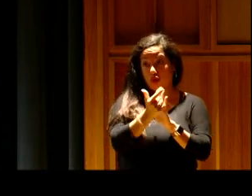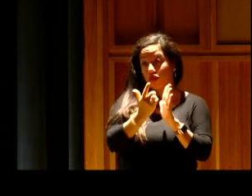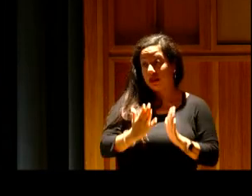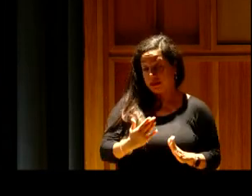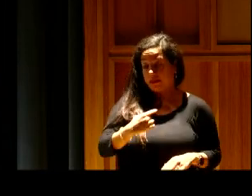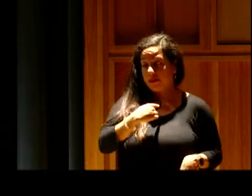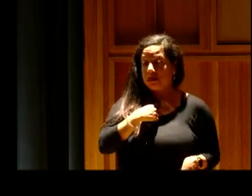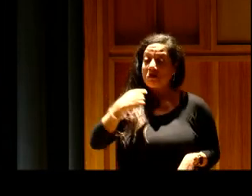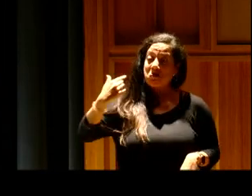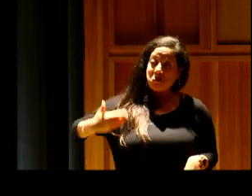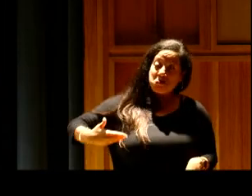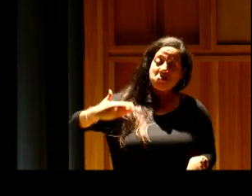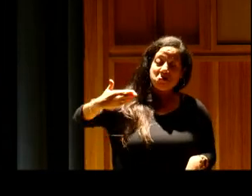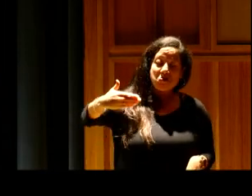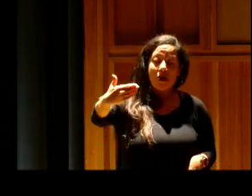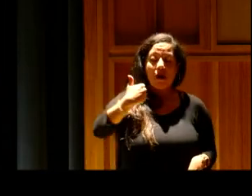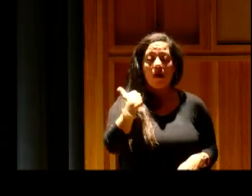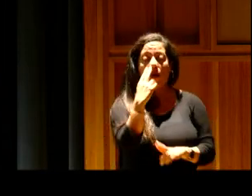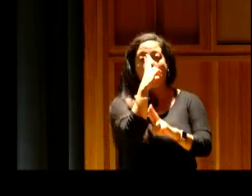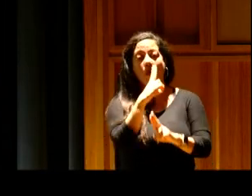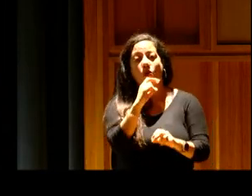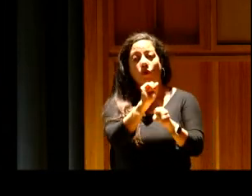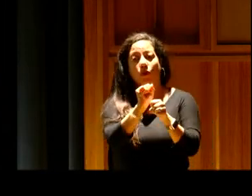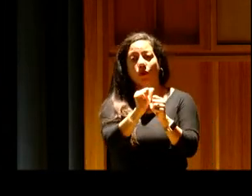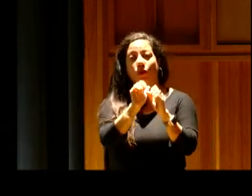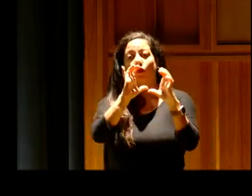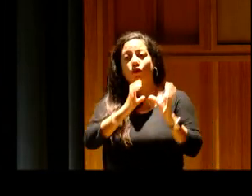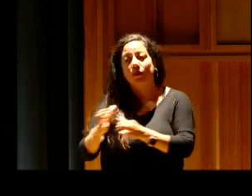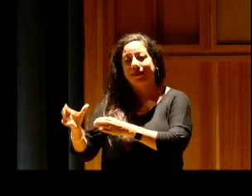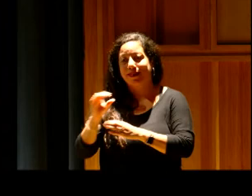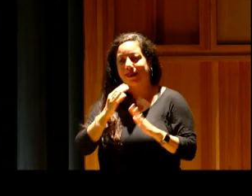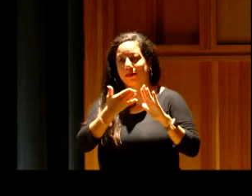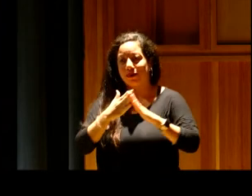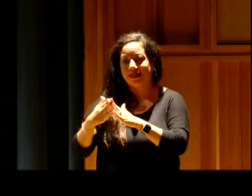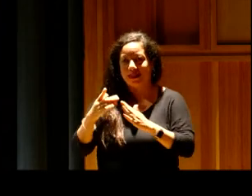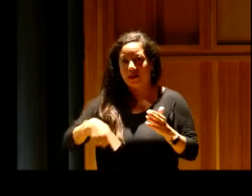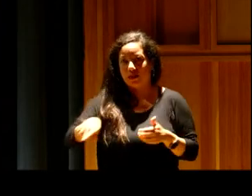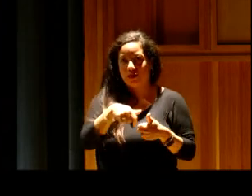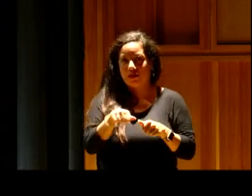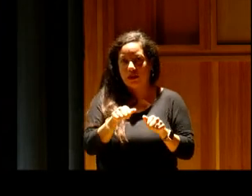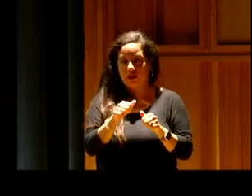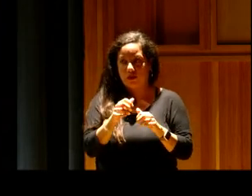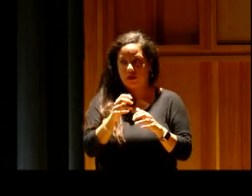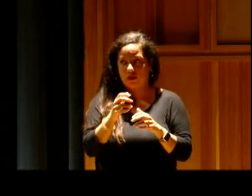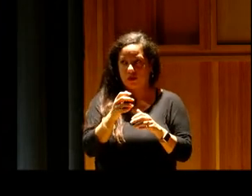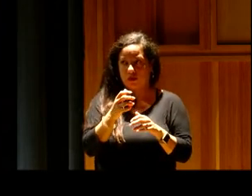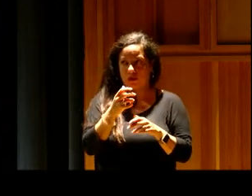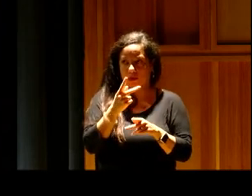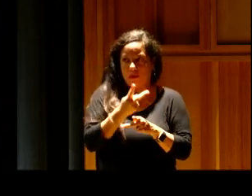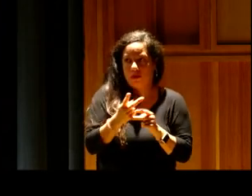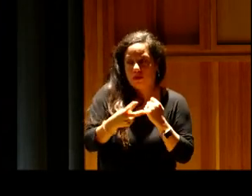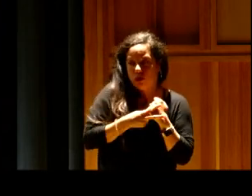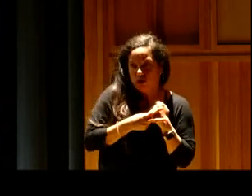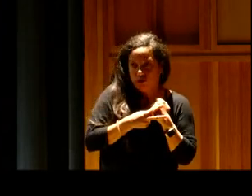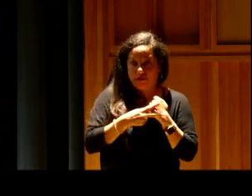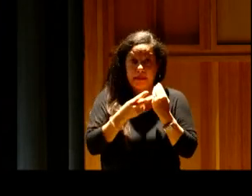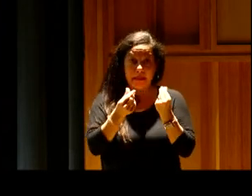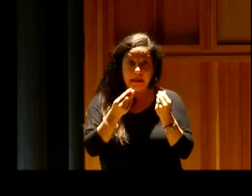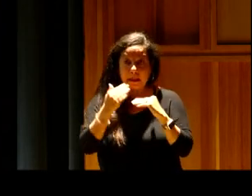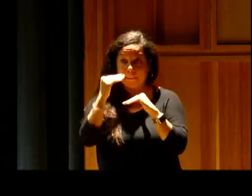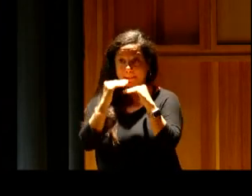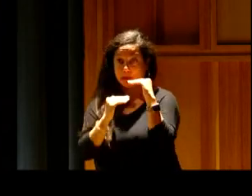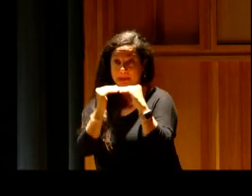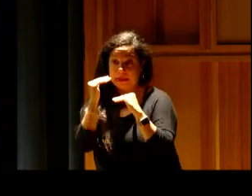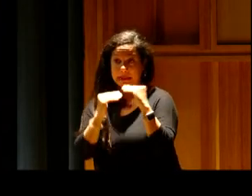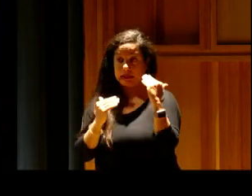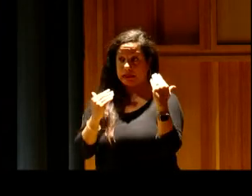and then, I had the honor of working with groups and communities that were trying to preserve. It could be land, it could be buildings, it